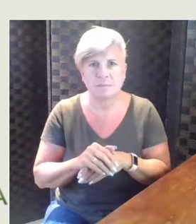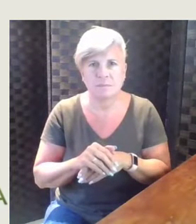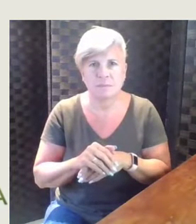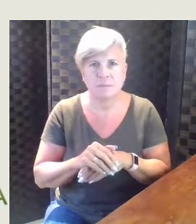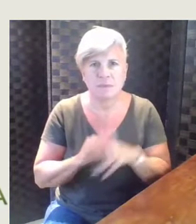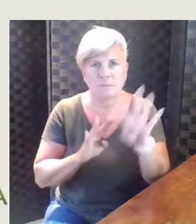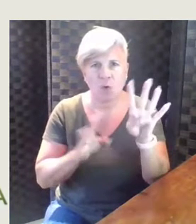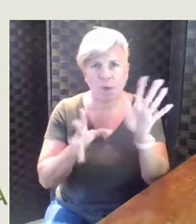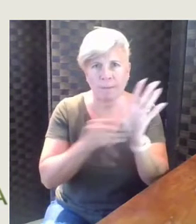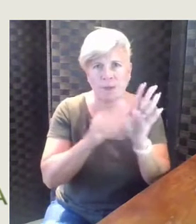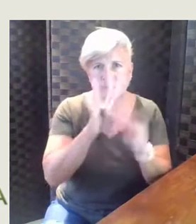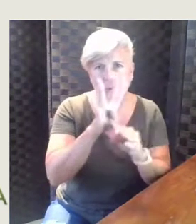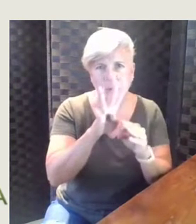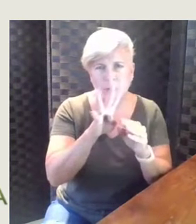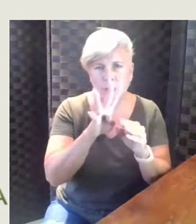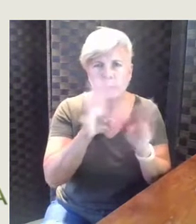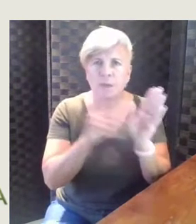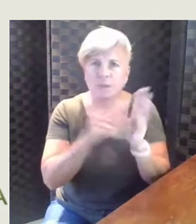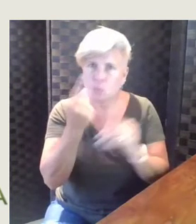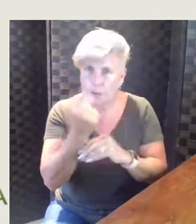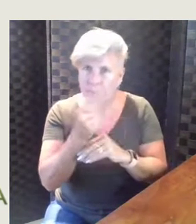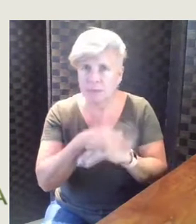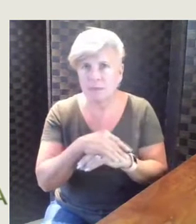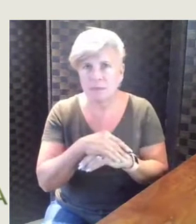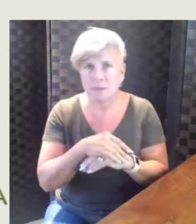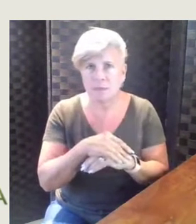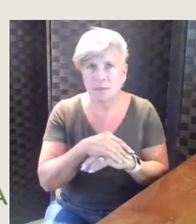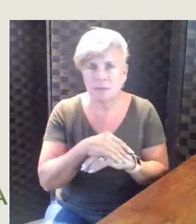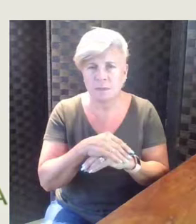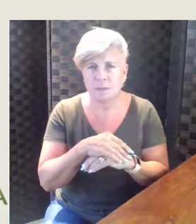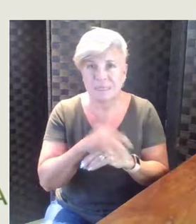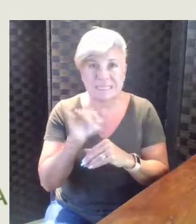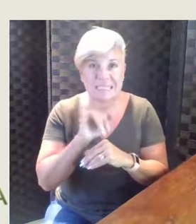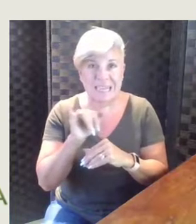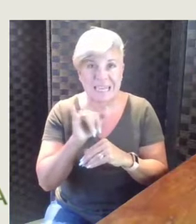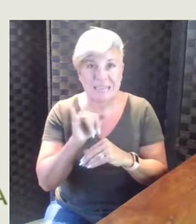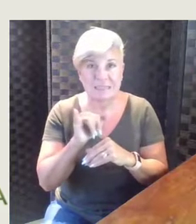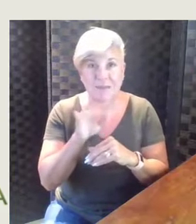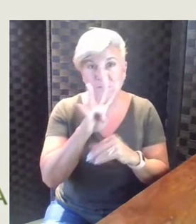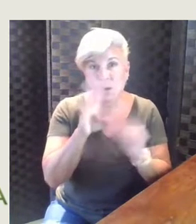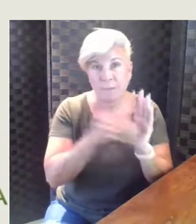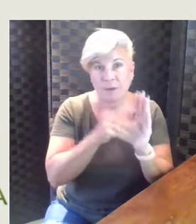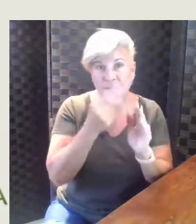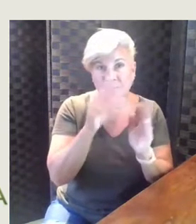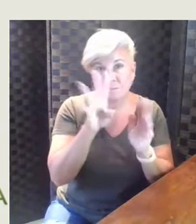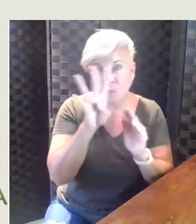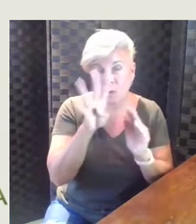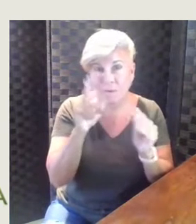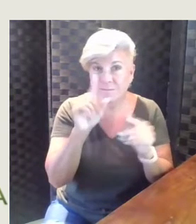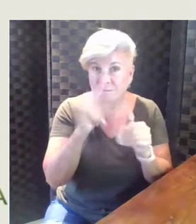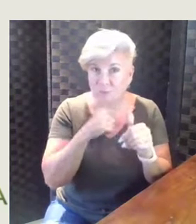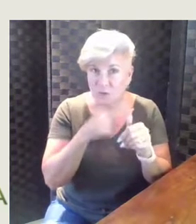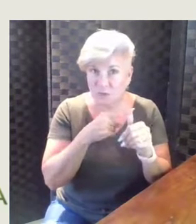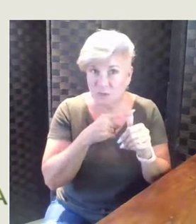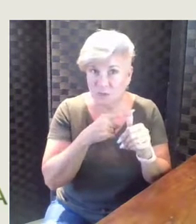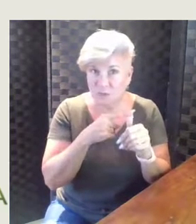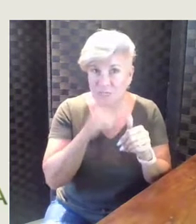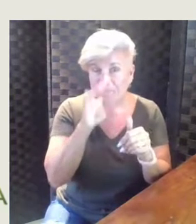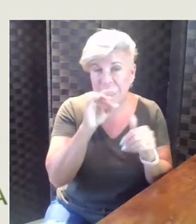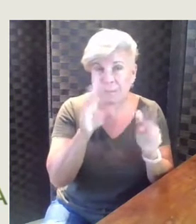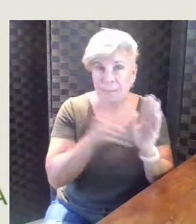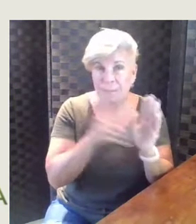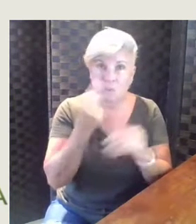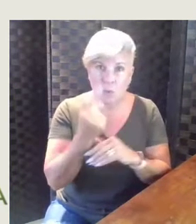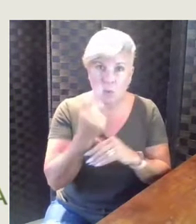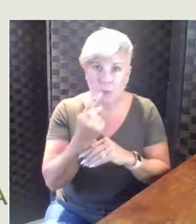We have 4 plus 4 plus 1. We can add the 4 plus 4 first, which gives